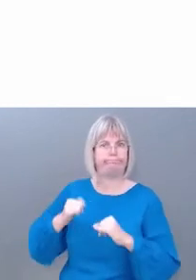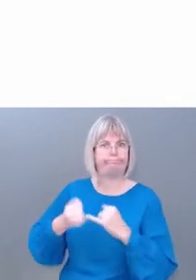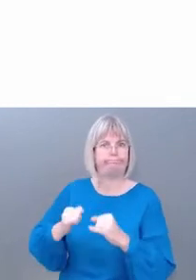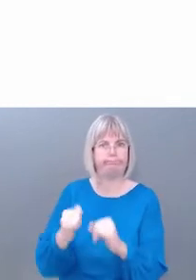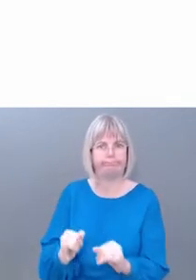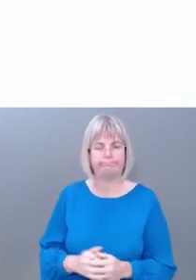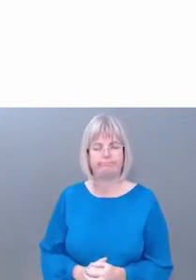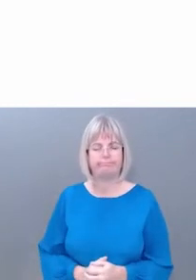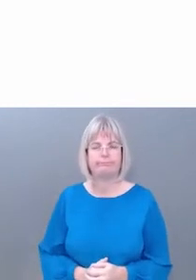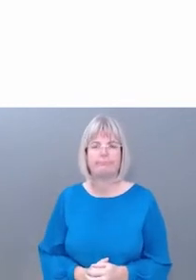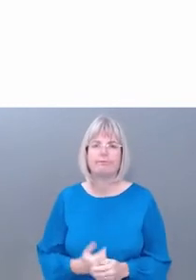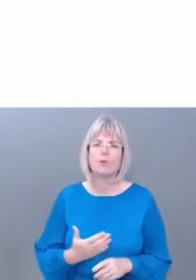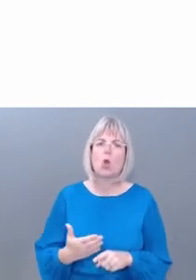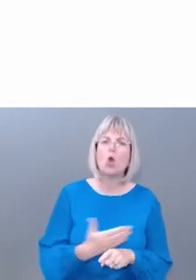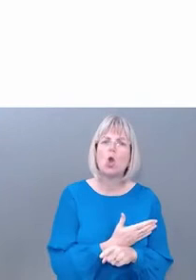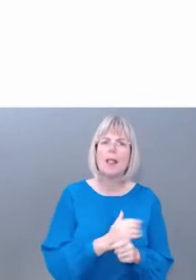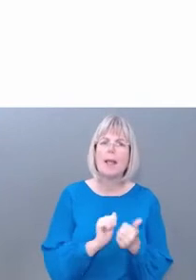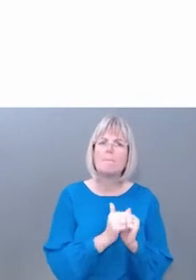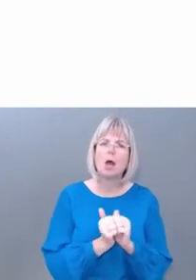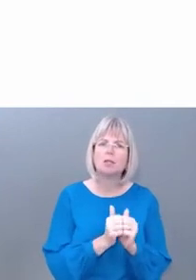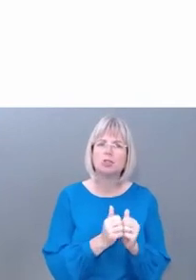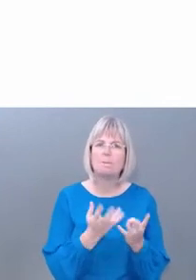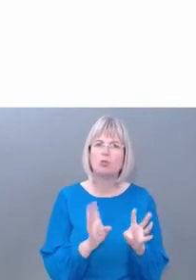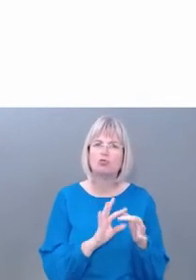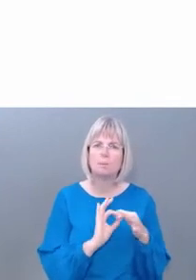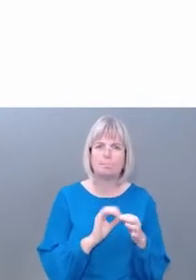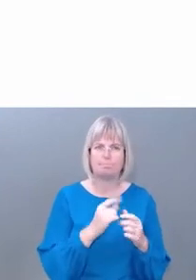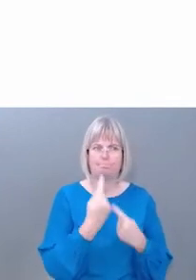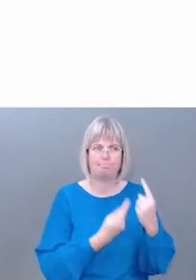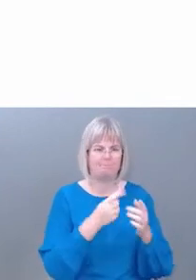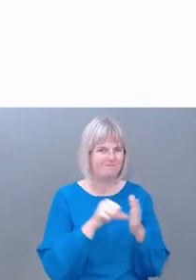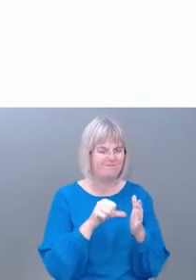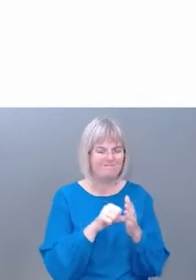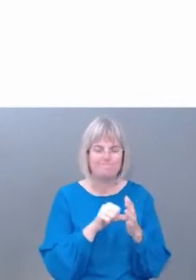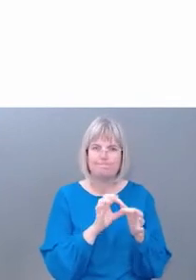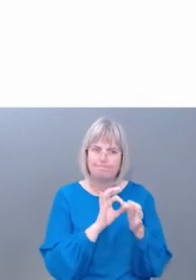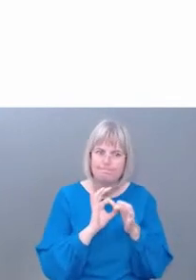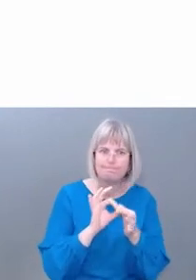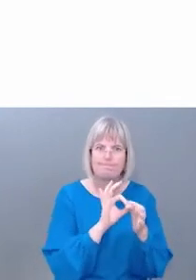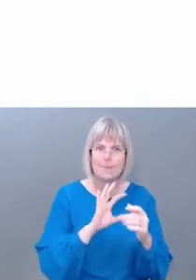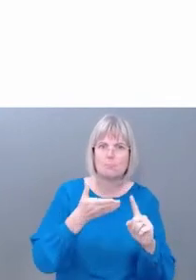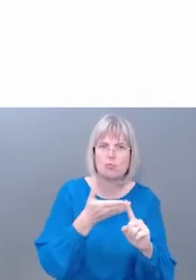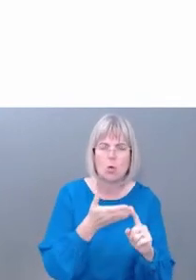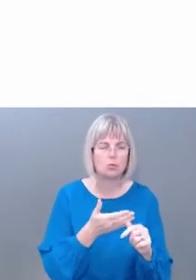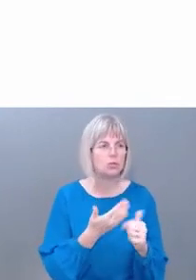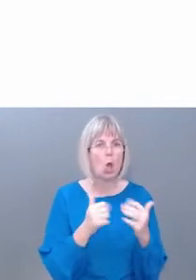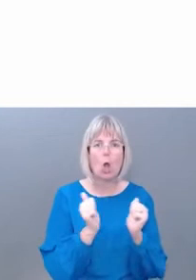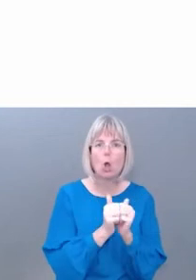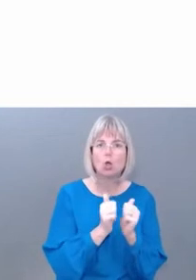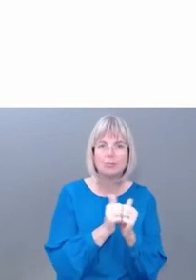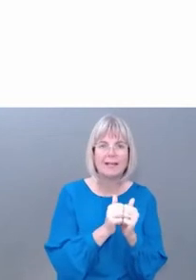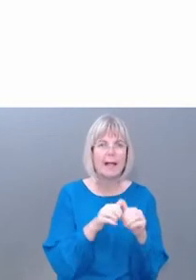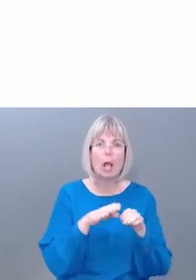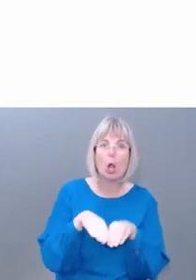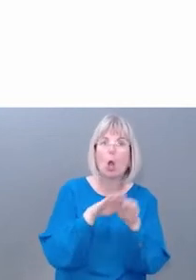had really struggled to develop a coherent approach, decide on key actions, or agree a shared common language to discuss